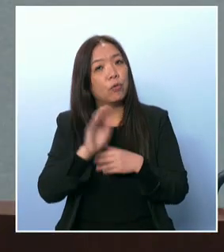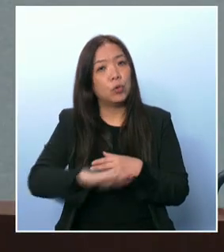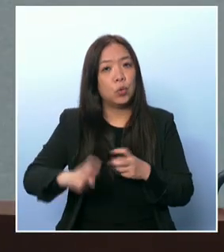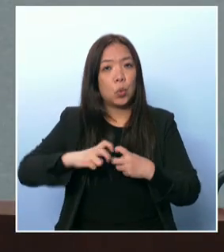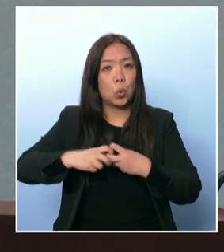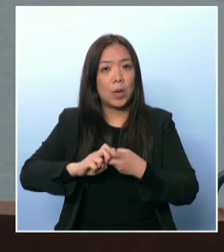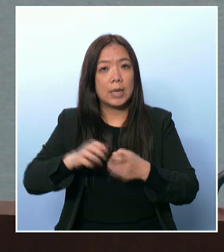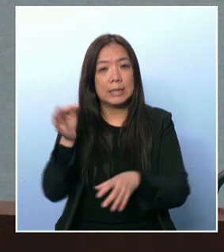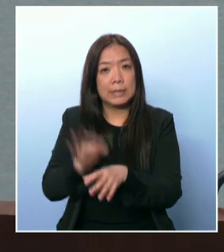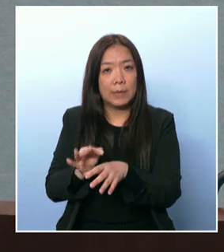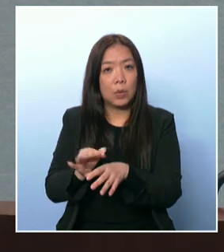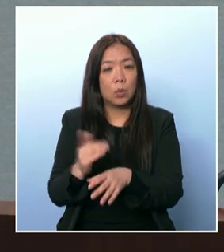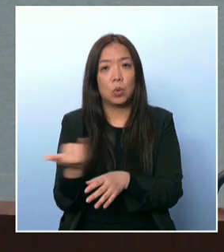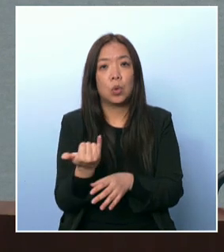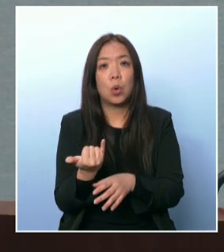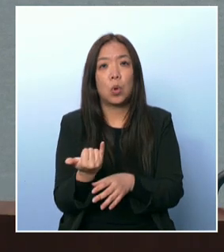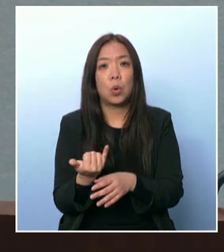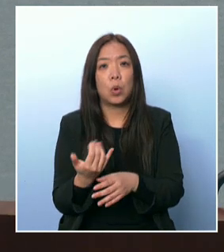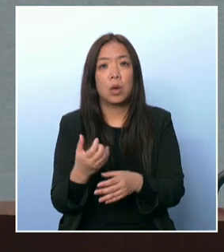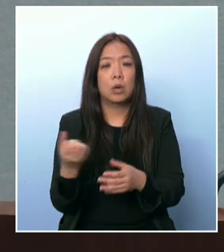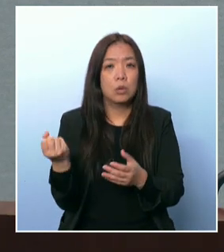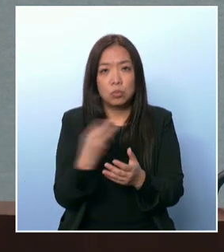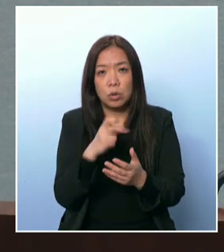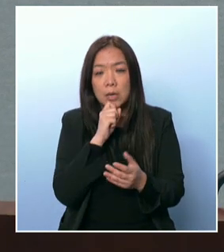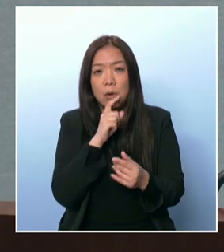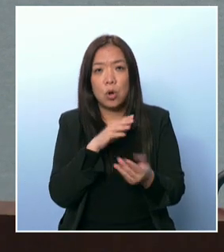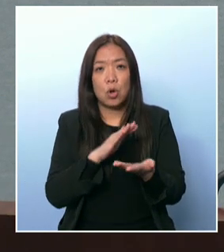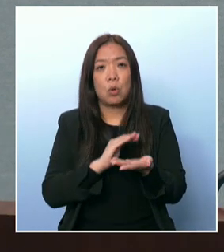Now, we have 6 disciplines, including